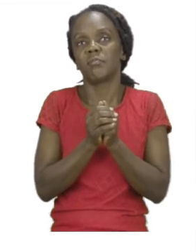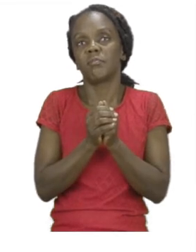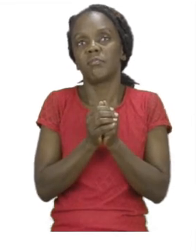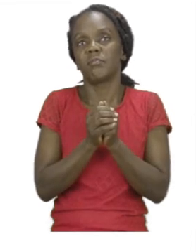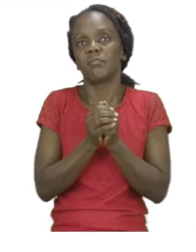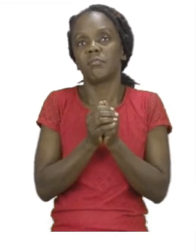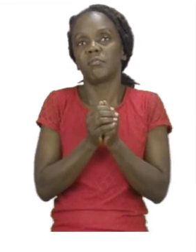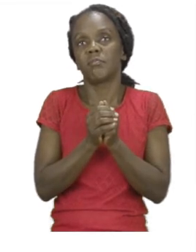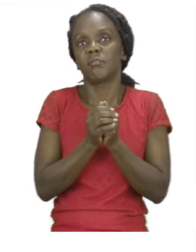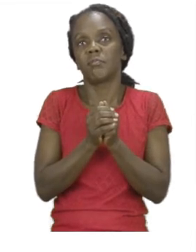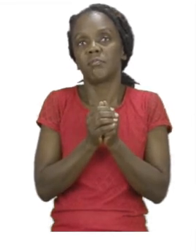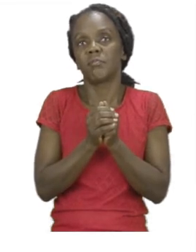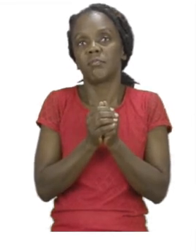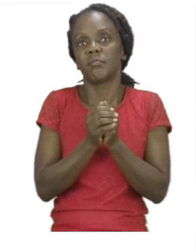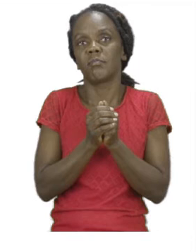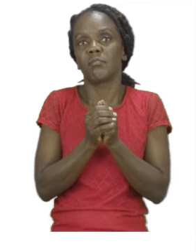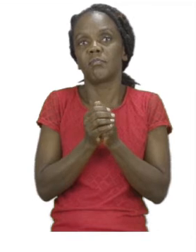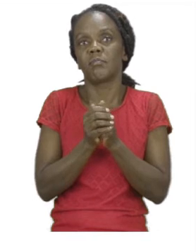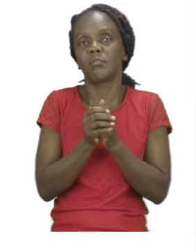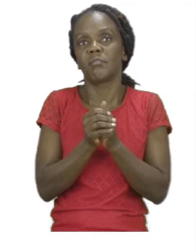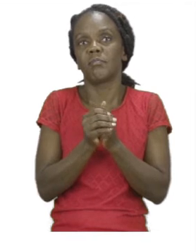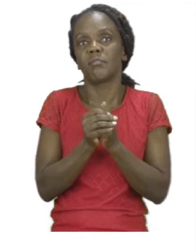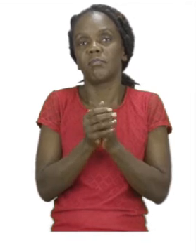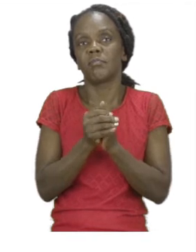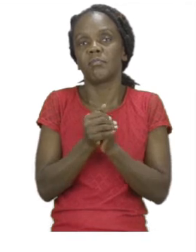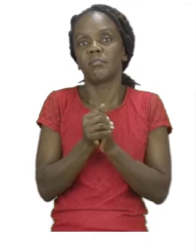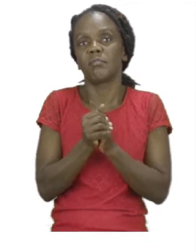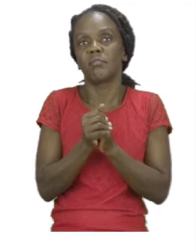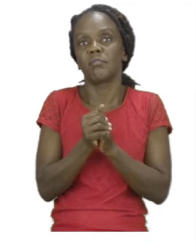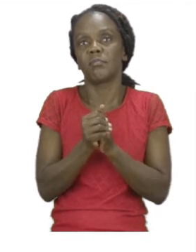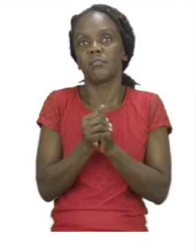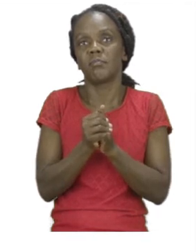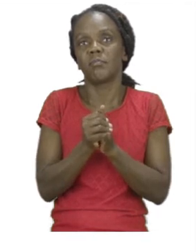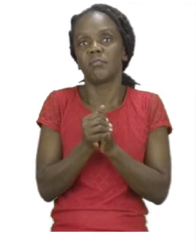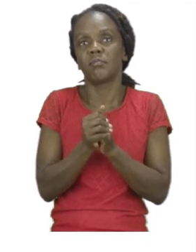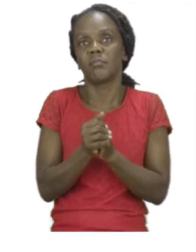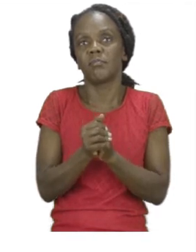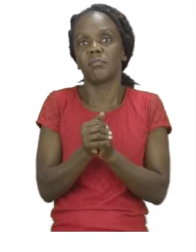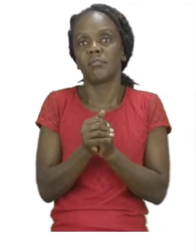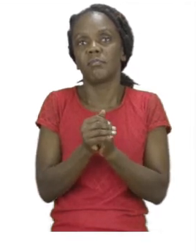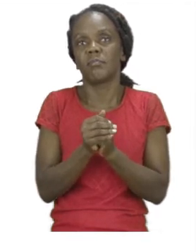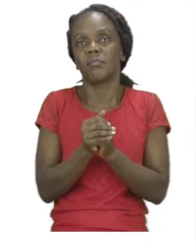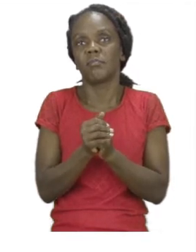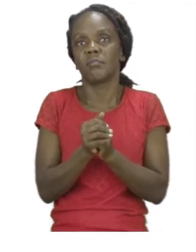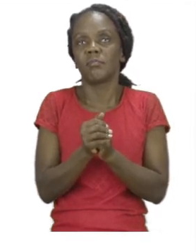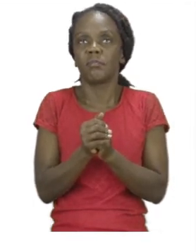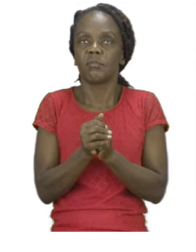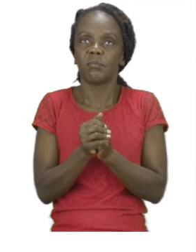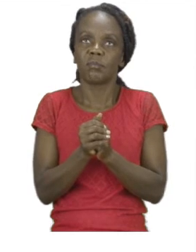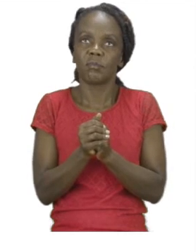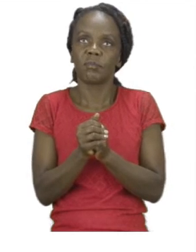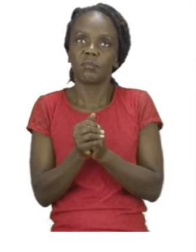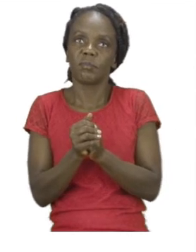names and see which ones have the same ending sounds. And then when we find them, we are